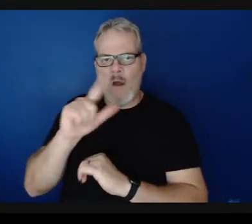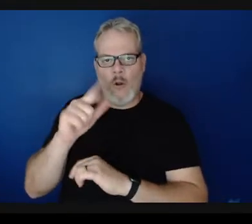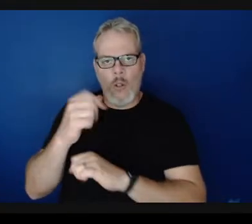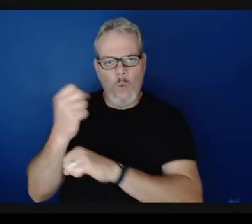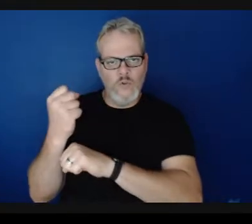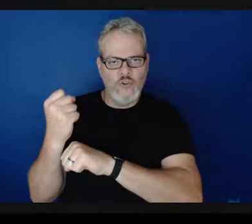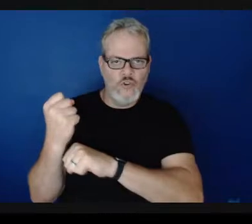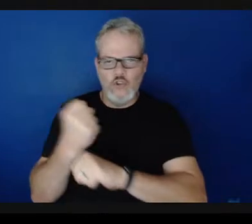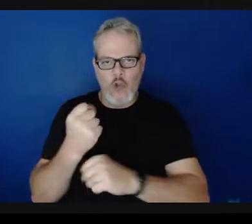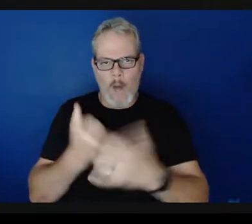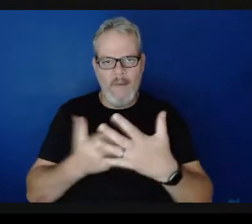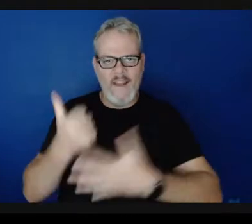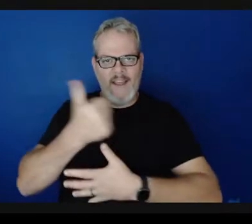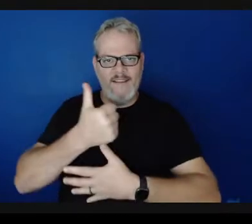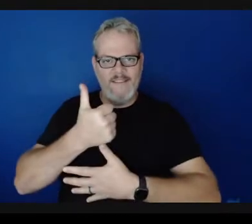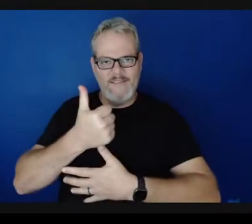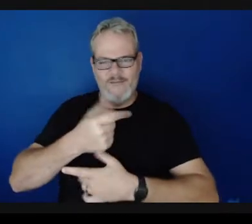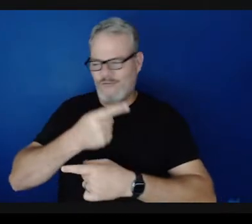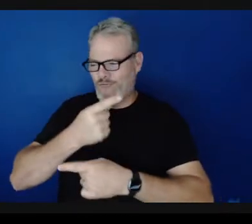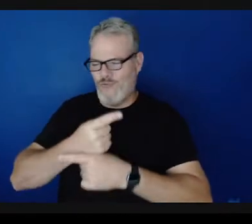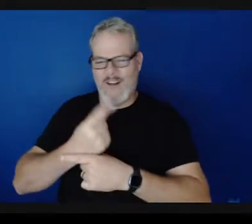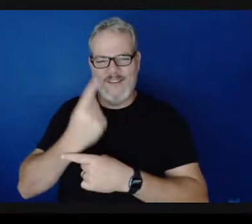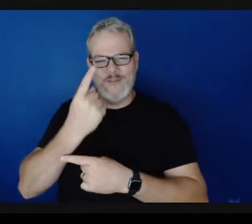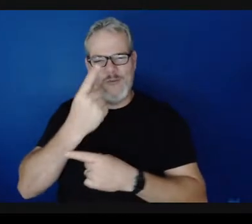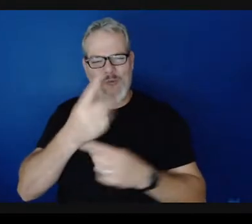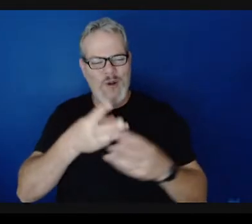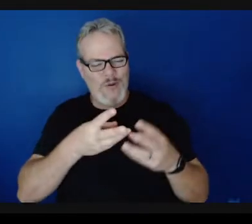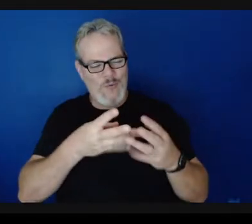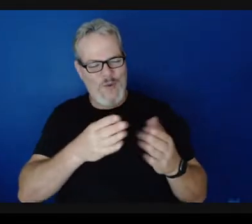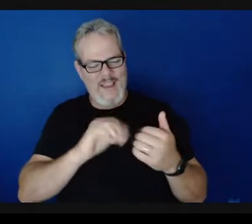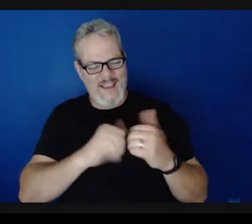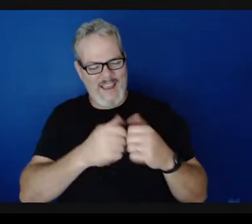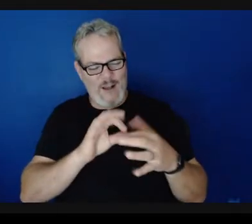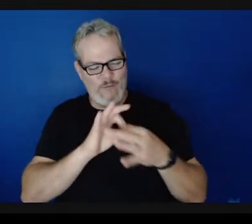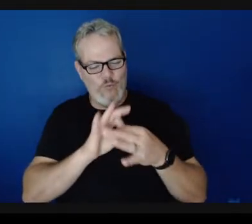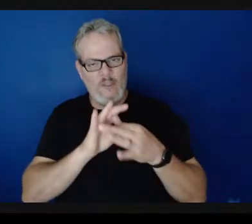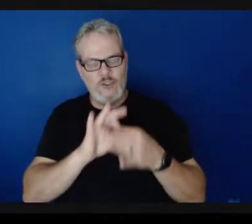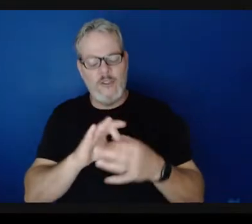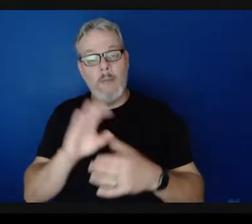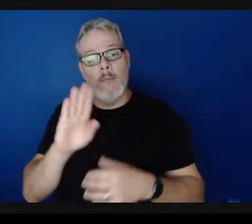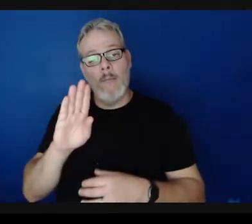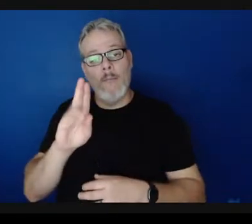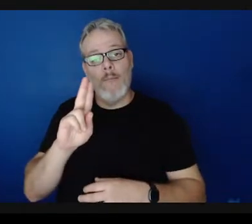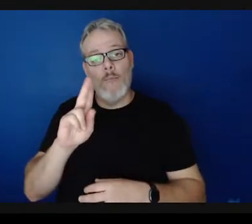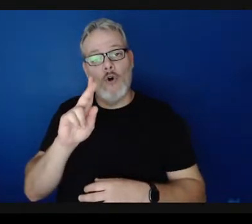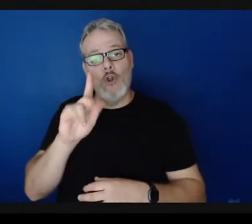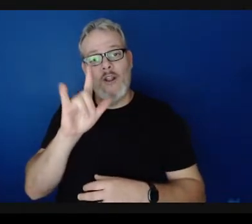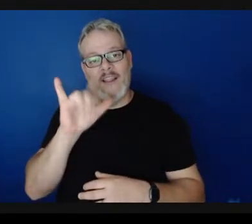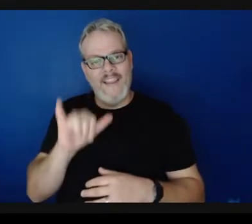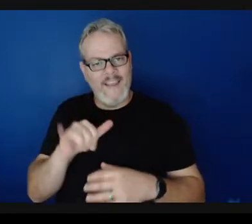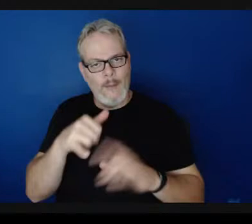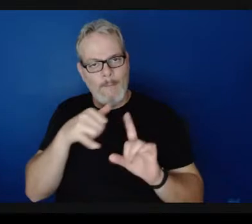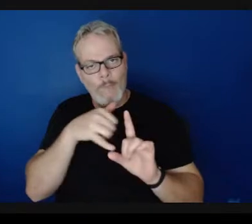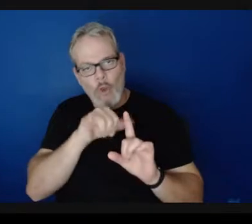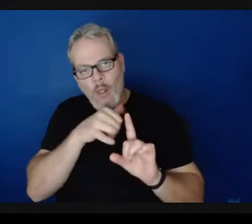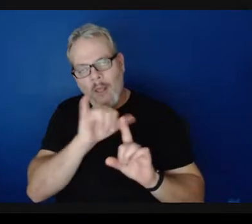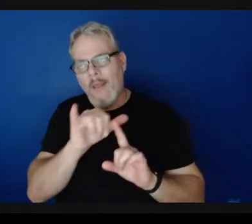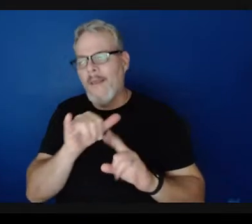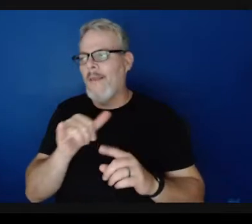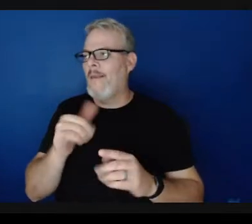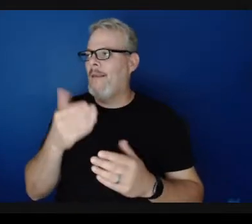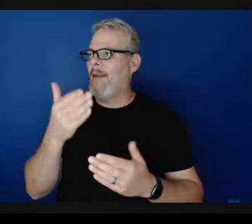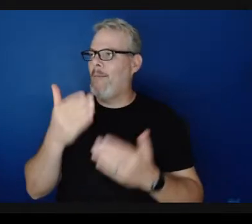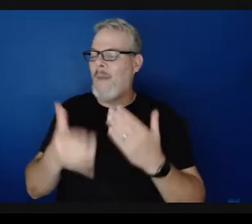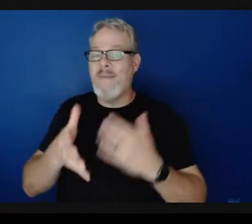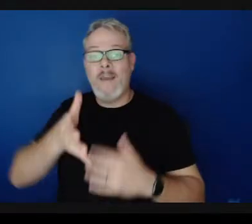a one-way. It's a one-way relationship, right? Like, yeah, you can go for bully. You could go for, like, I don't know, like a parent